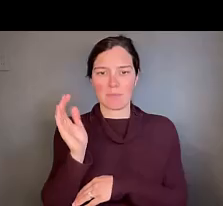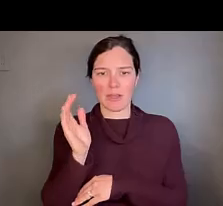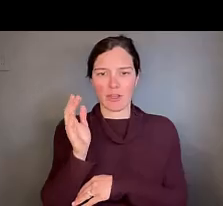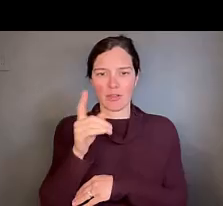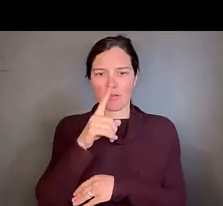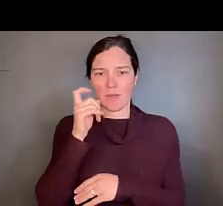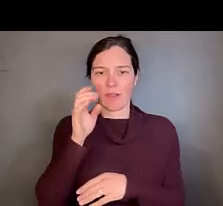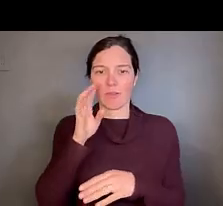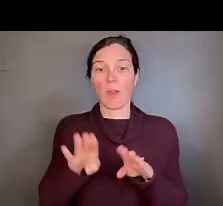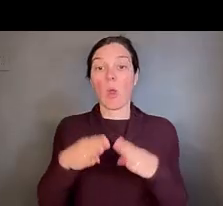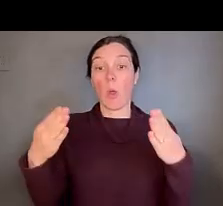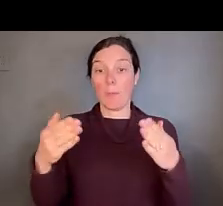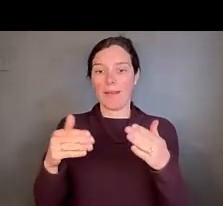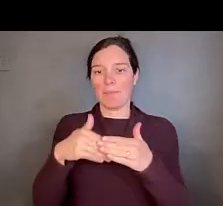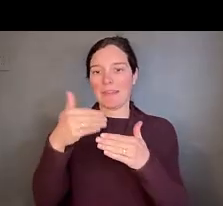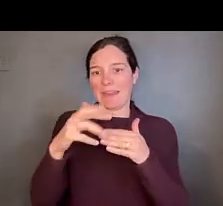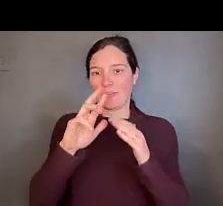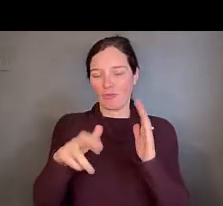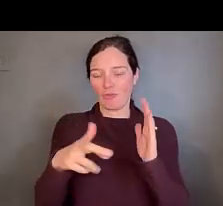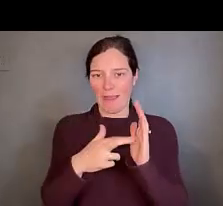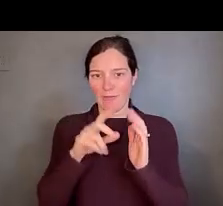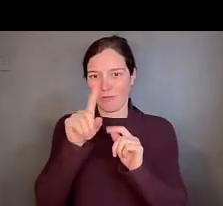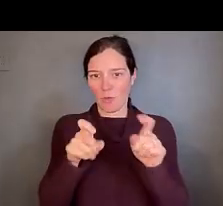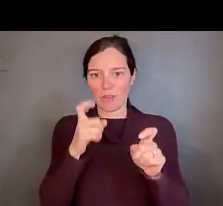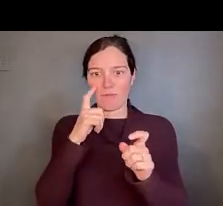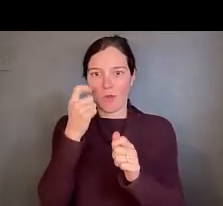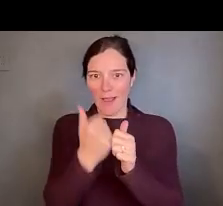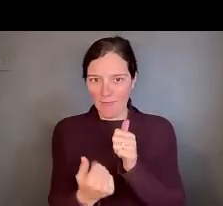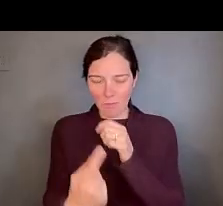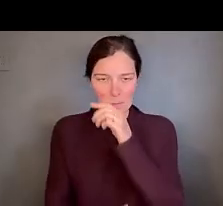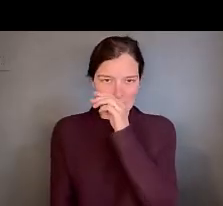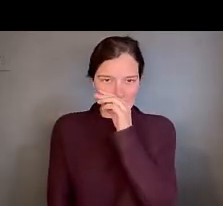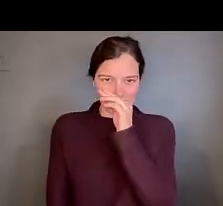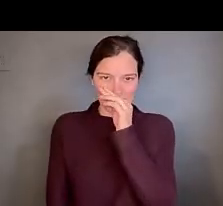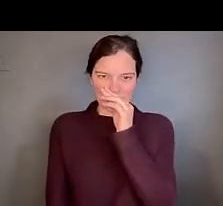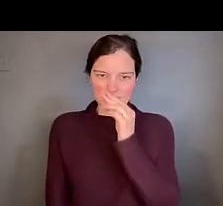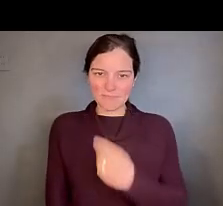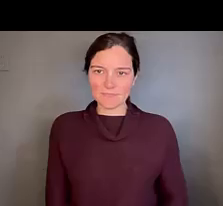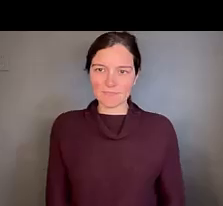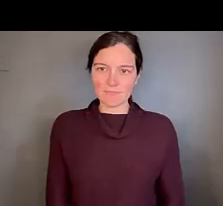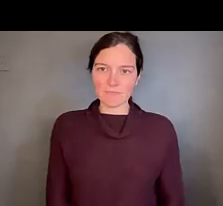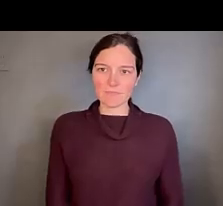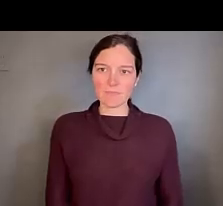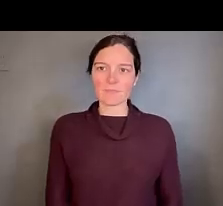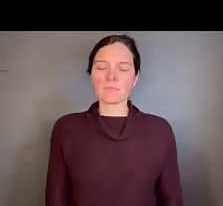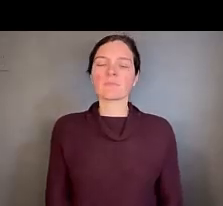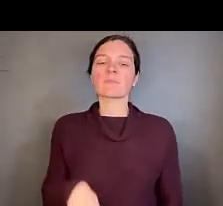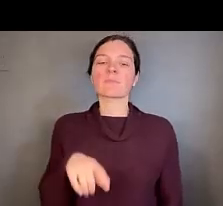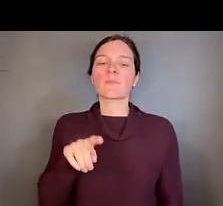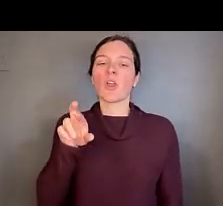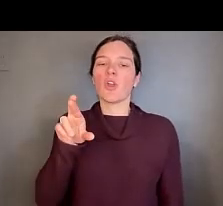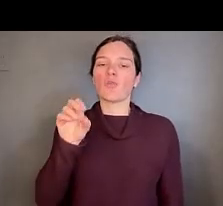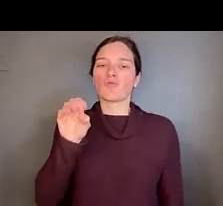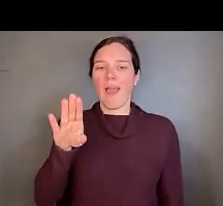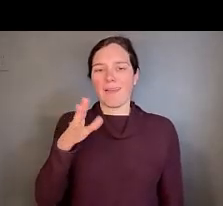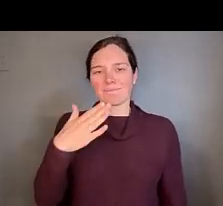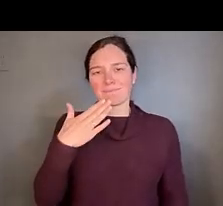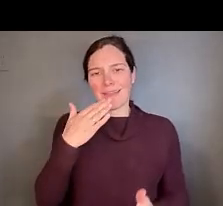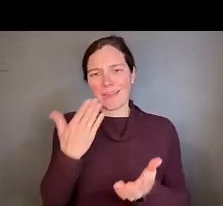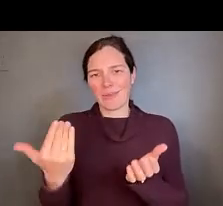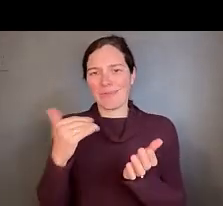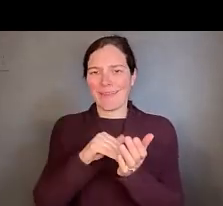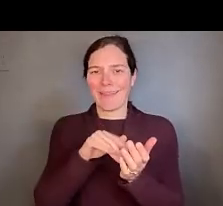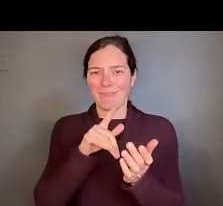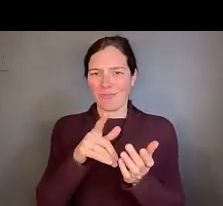open up the next round of questions to everybody, please. So Rob, on community benefit, I want to thank you again for your contributions